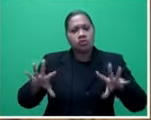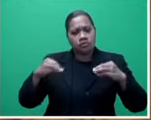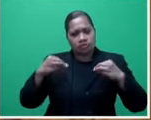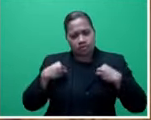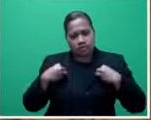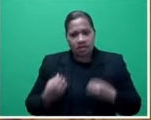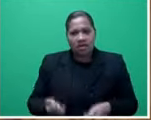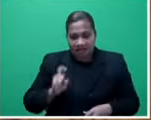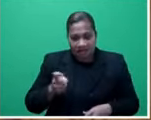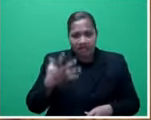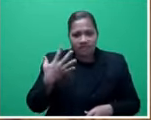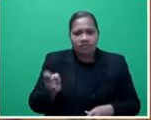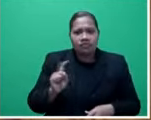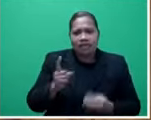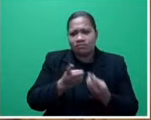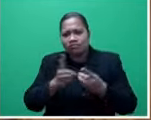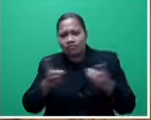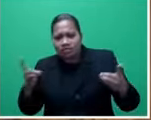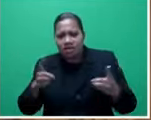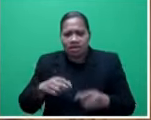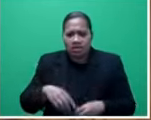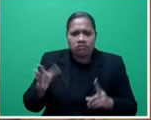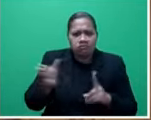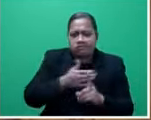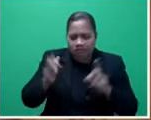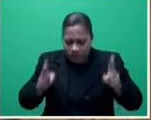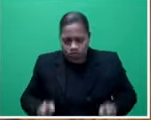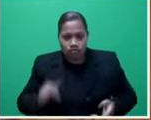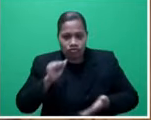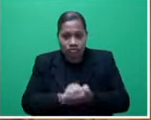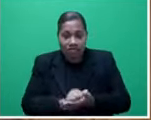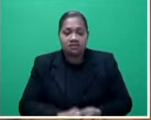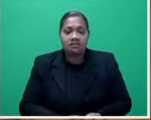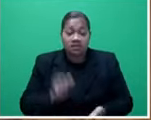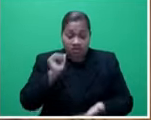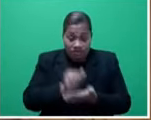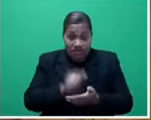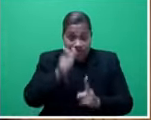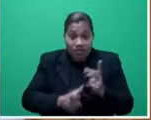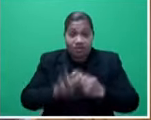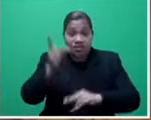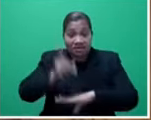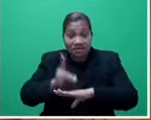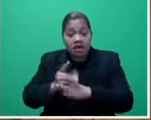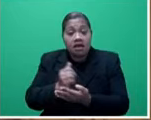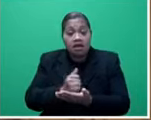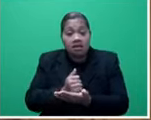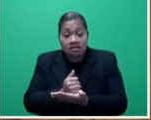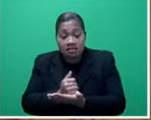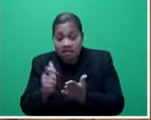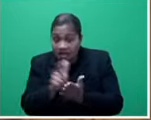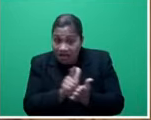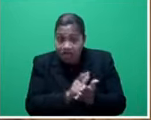violation of human rights. The Right of Persons with Disabilities Act has been developed in and aligned